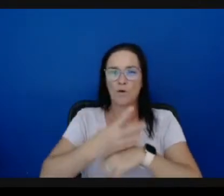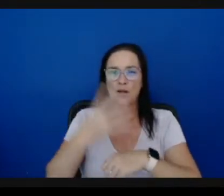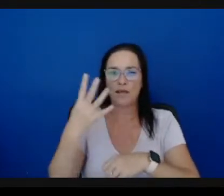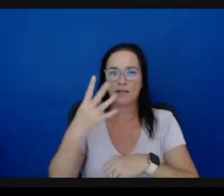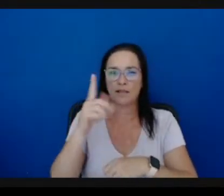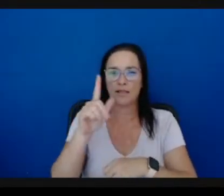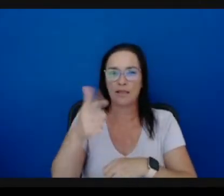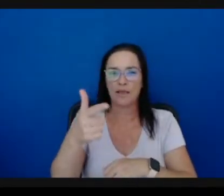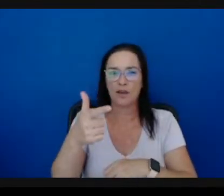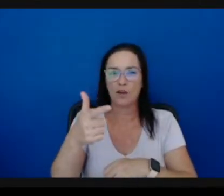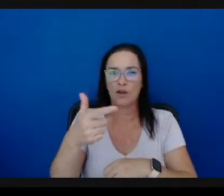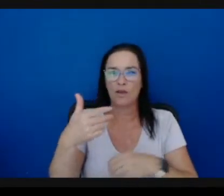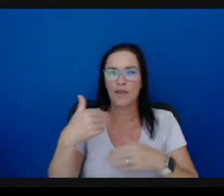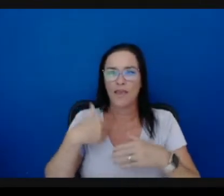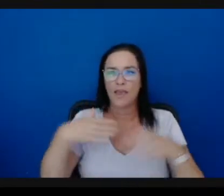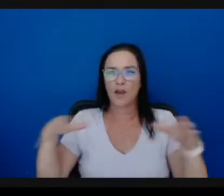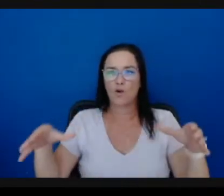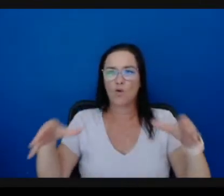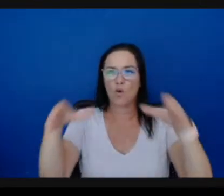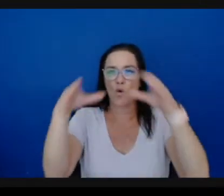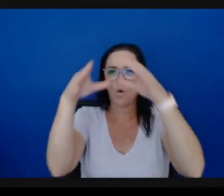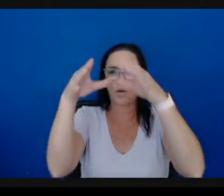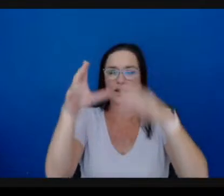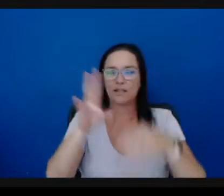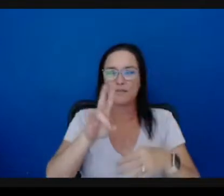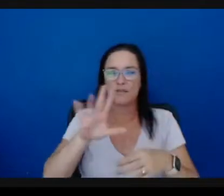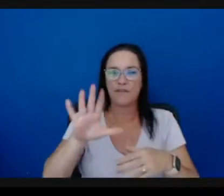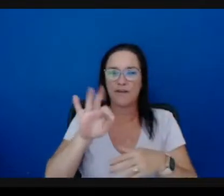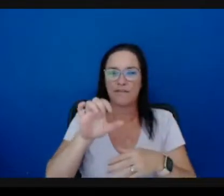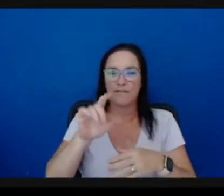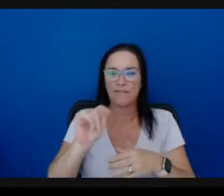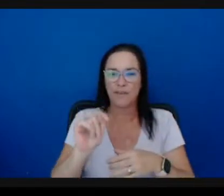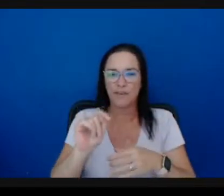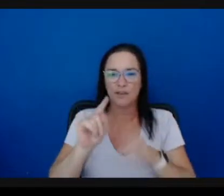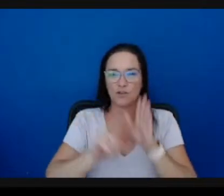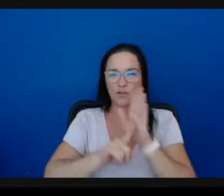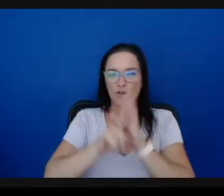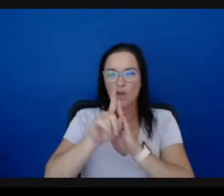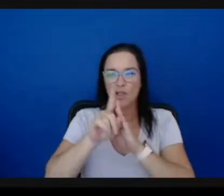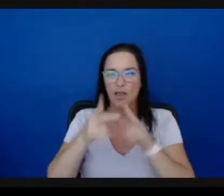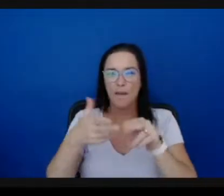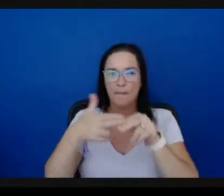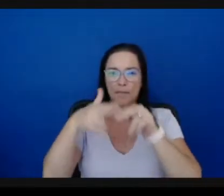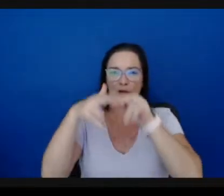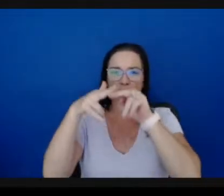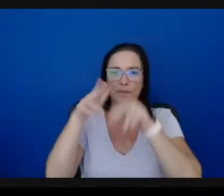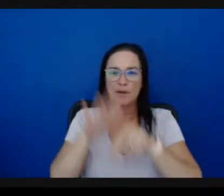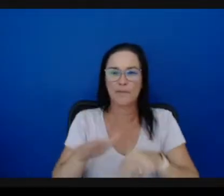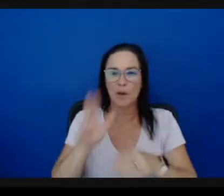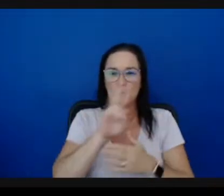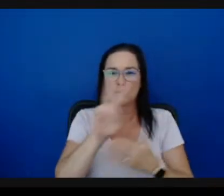where a cone of about 75 feet in height had built up in approximately 2 hours' time.